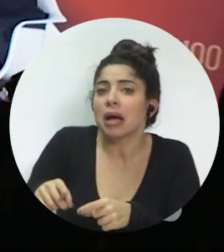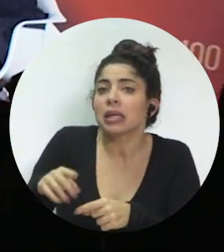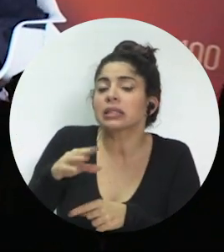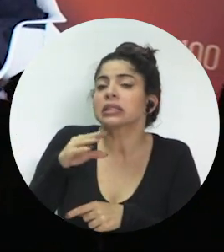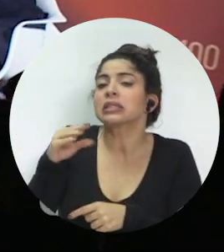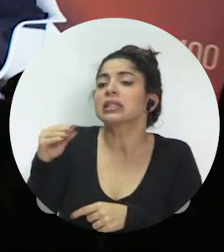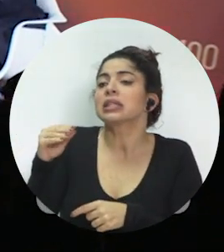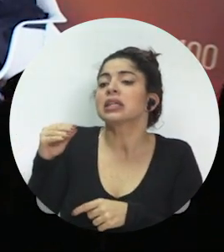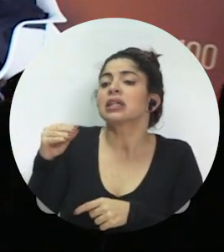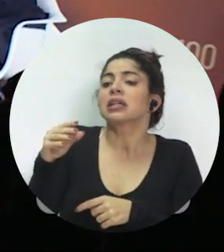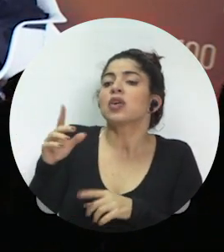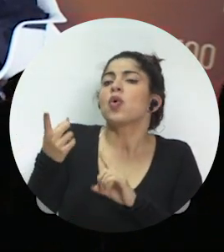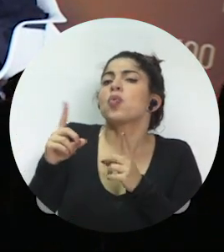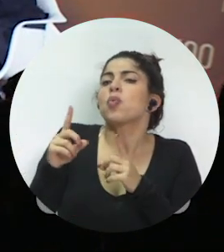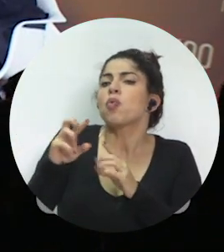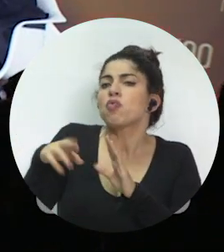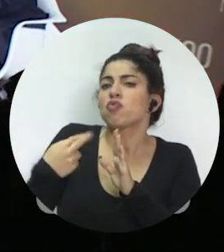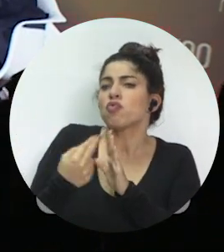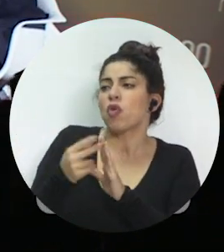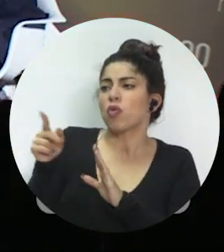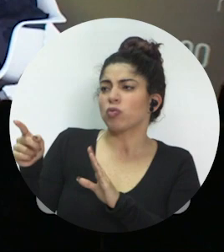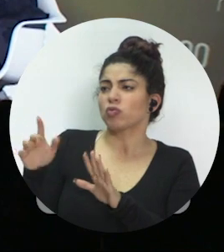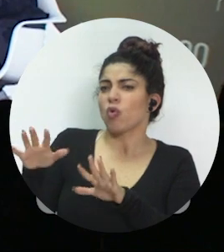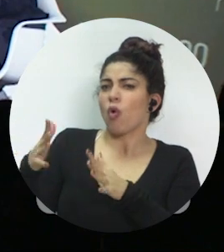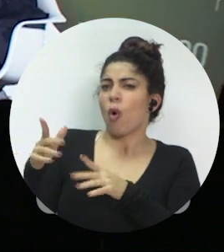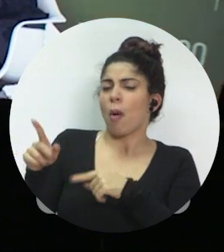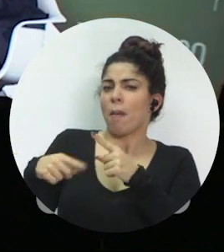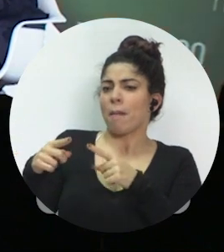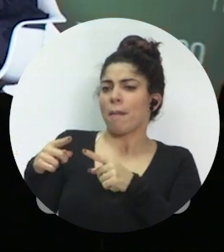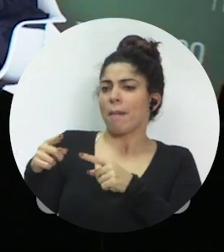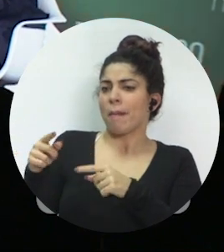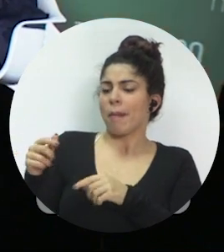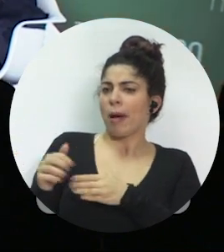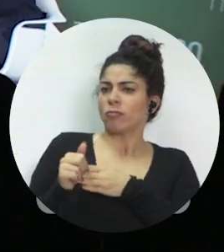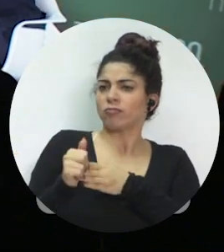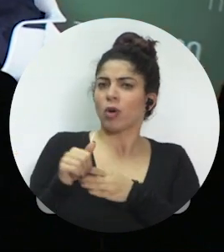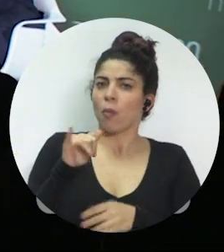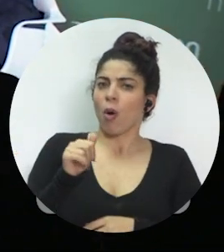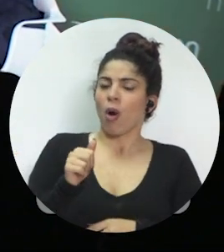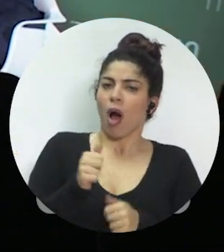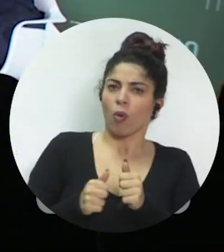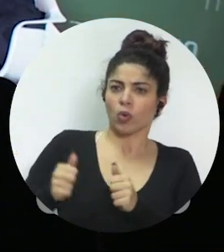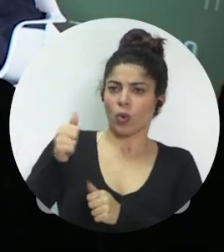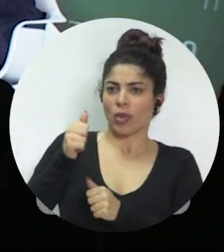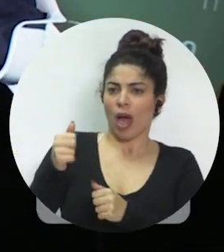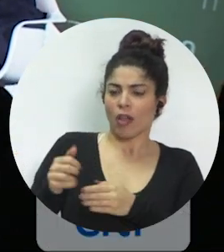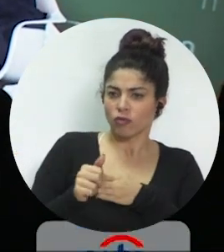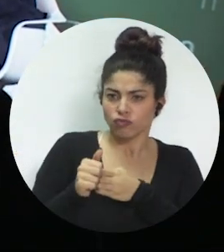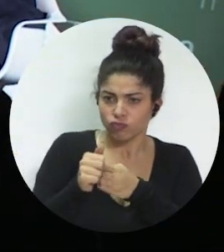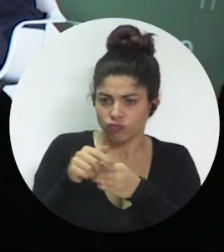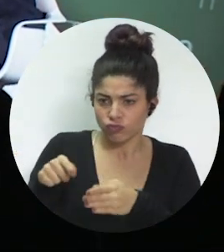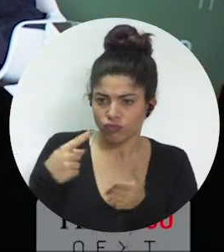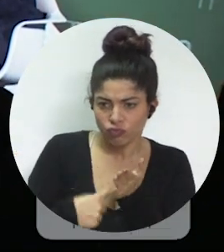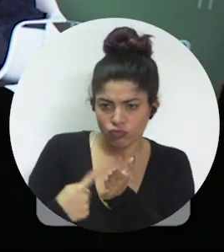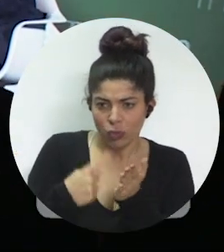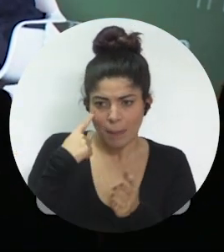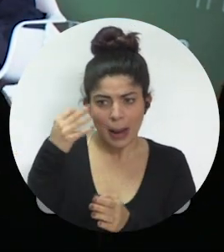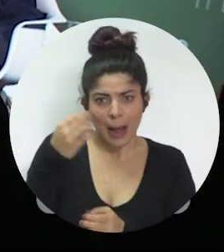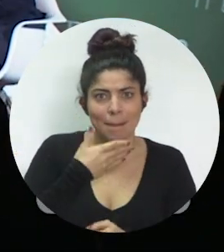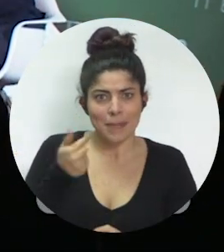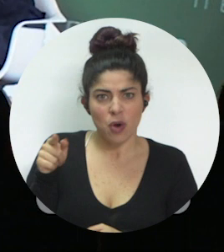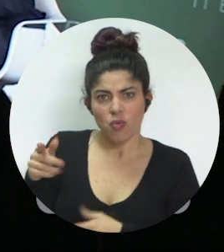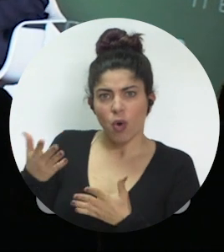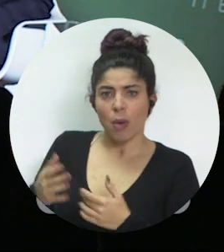bit about what you expect to come, and you know, what role, how are you trying to leverage your authority